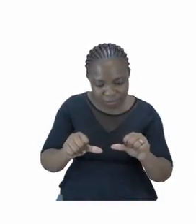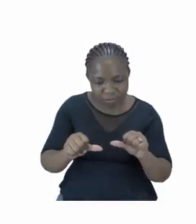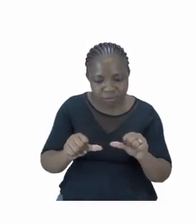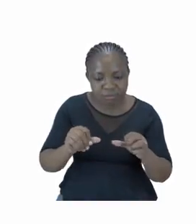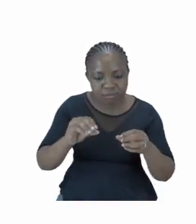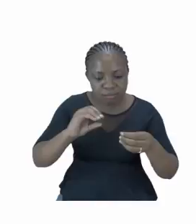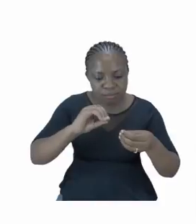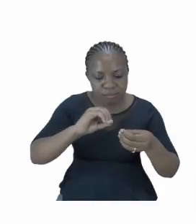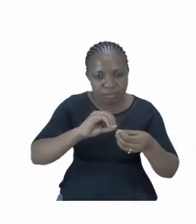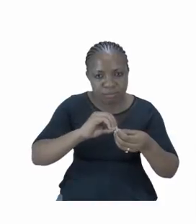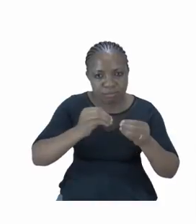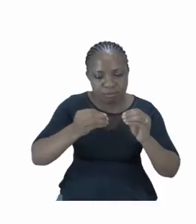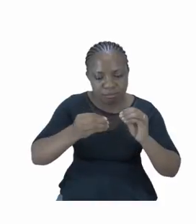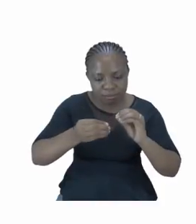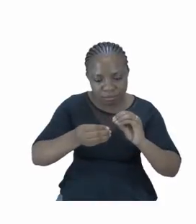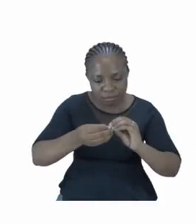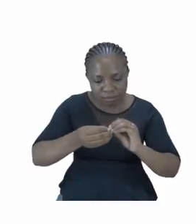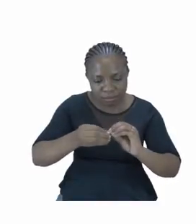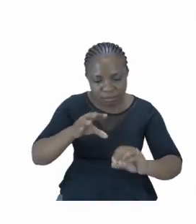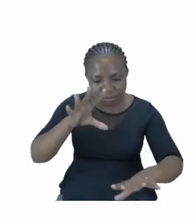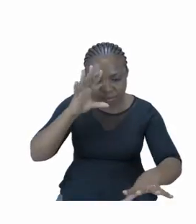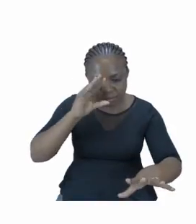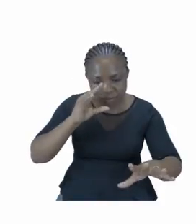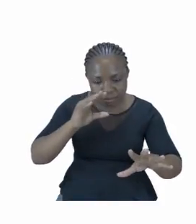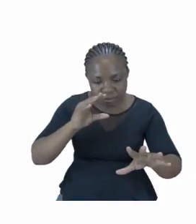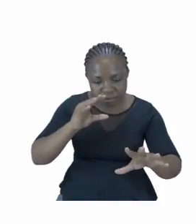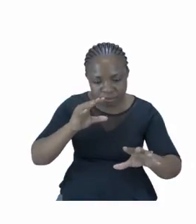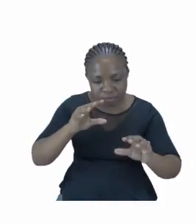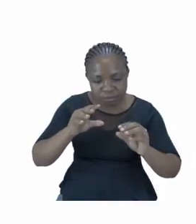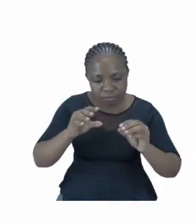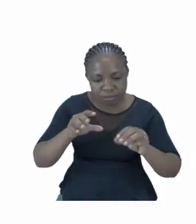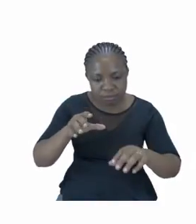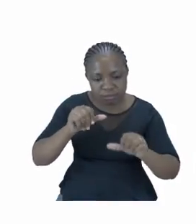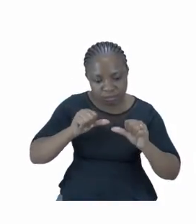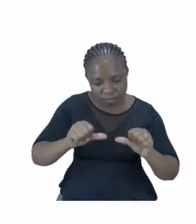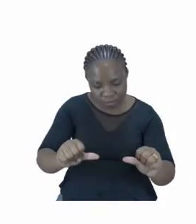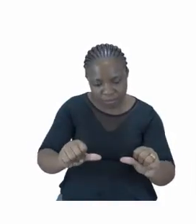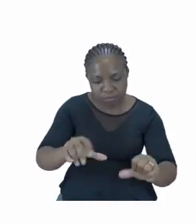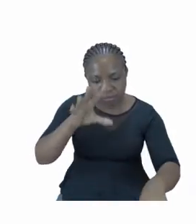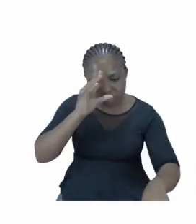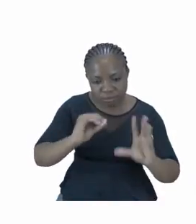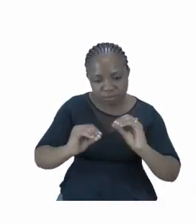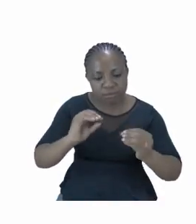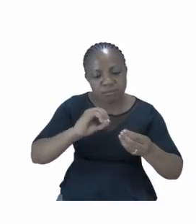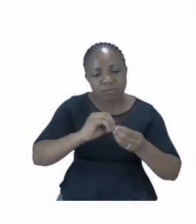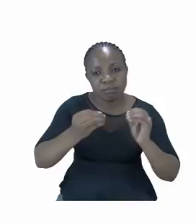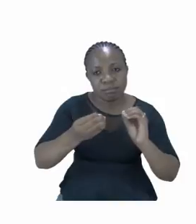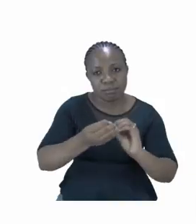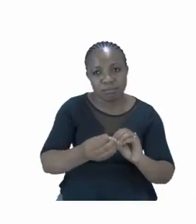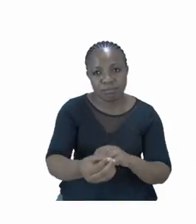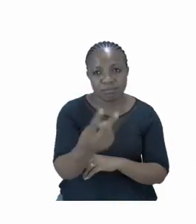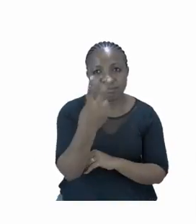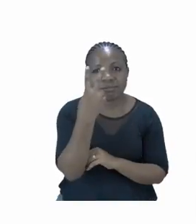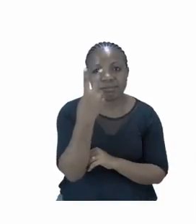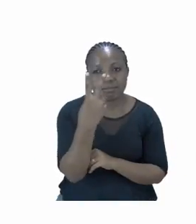number 2. Everybody, let's say 2.